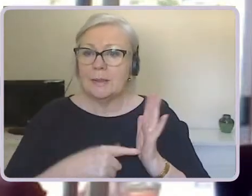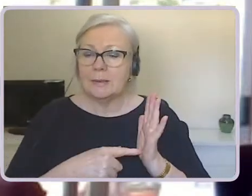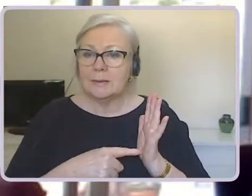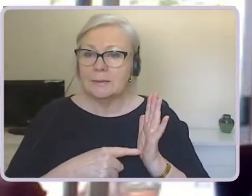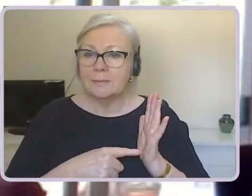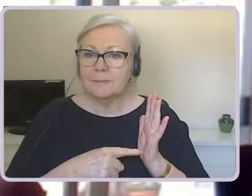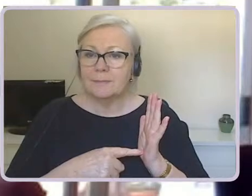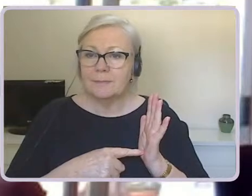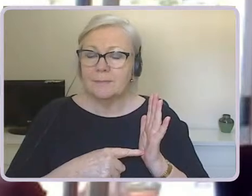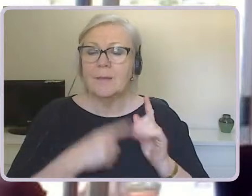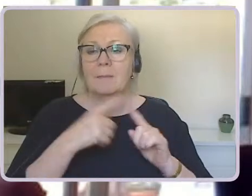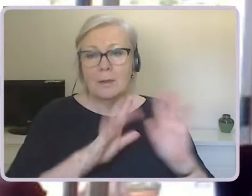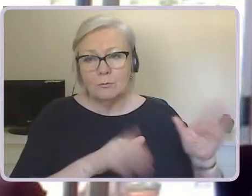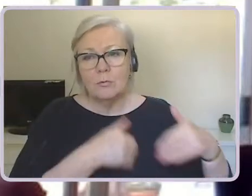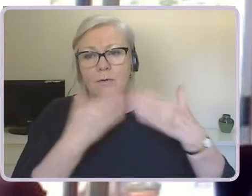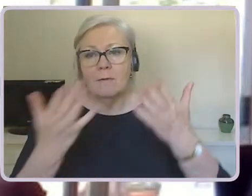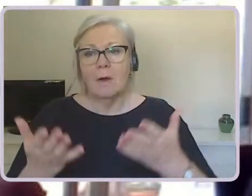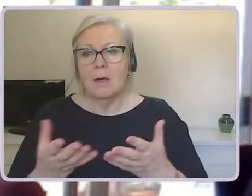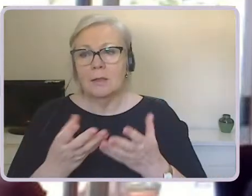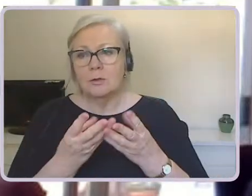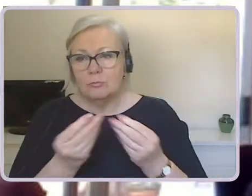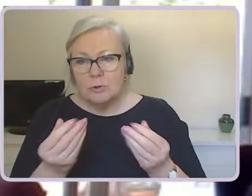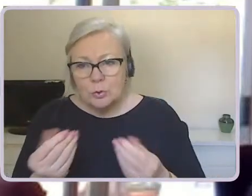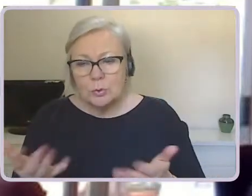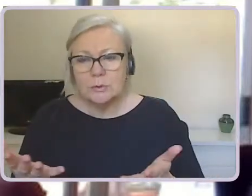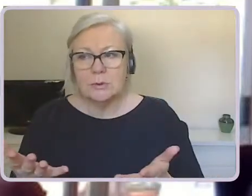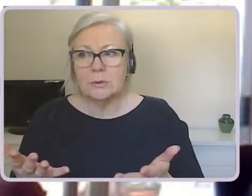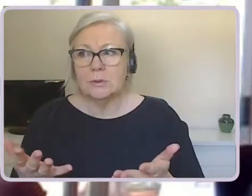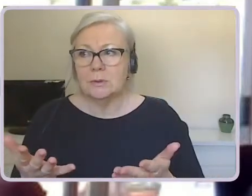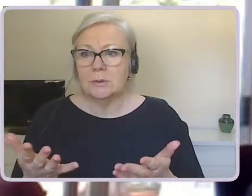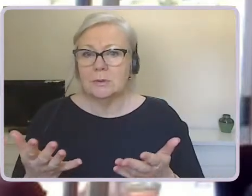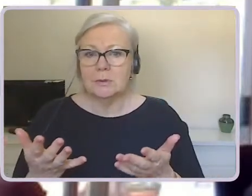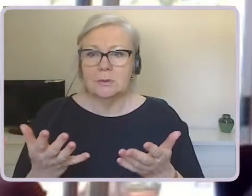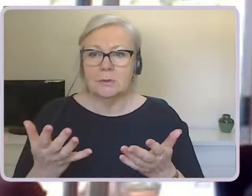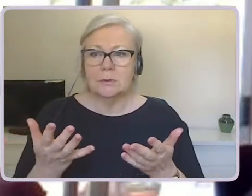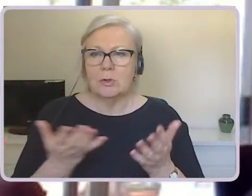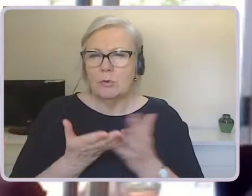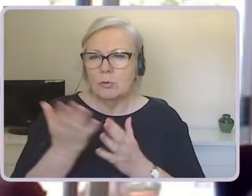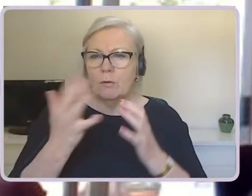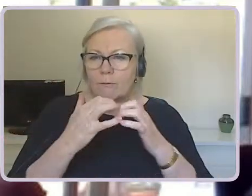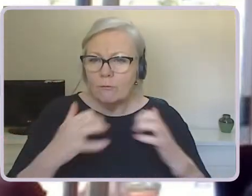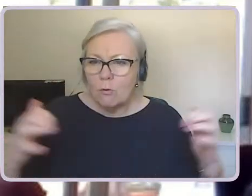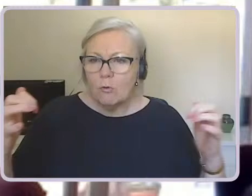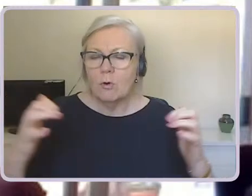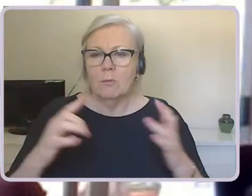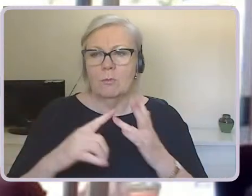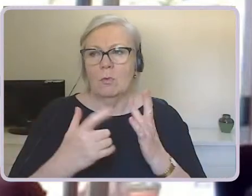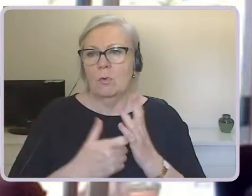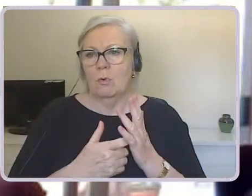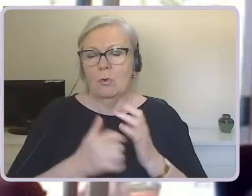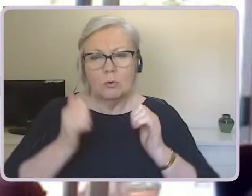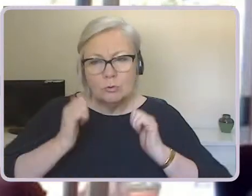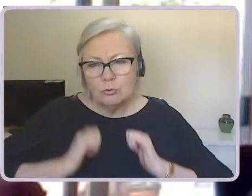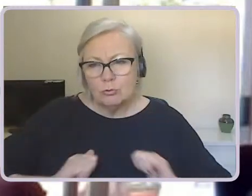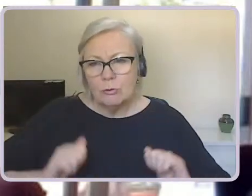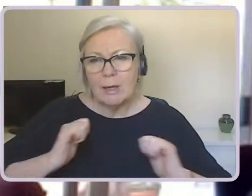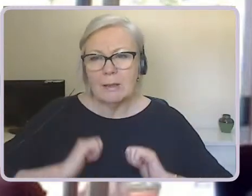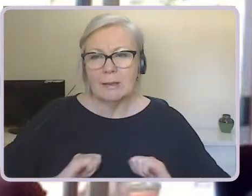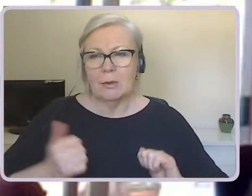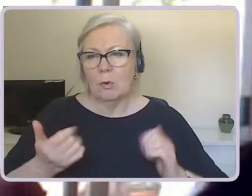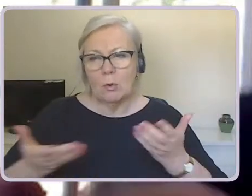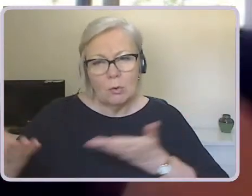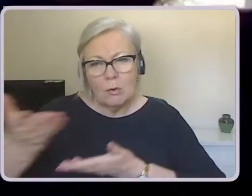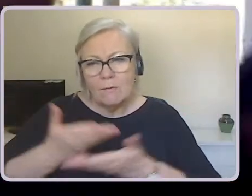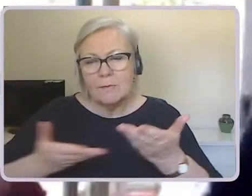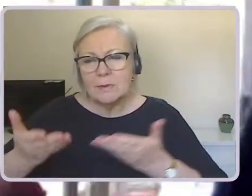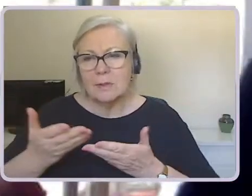provide resourcing in forums or supports or training to have those conversations with